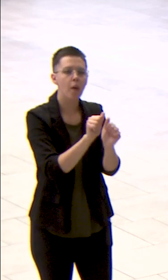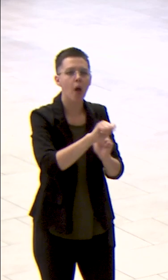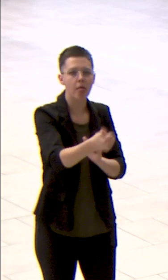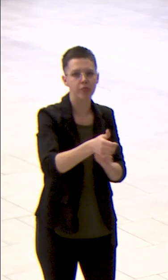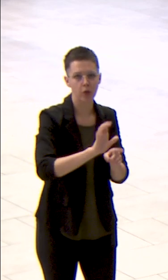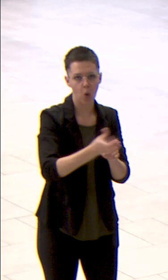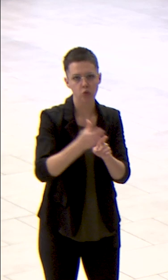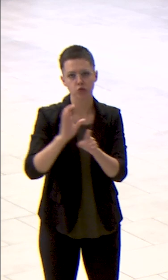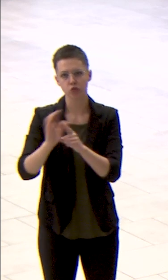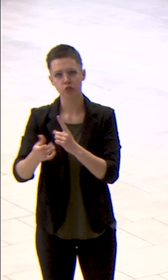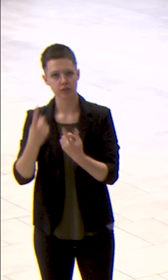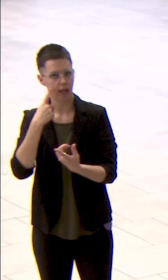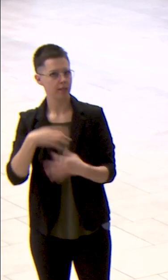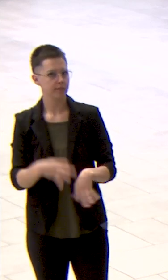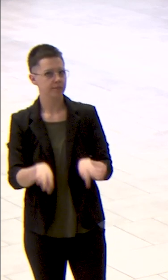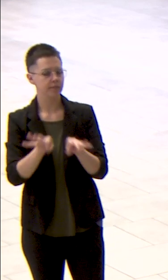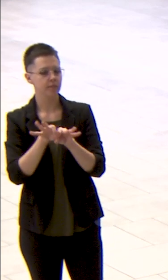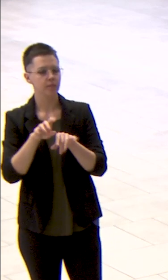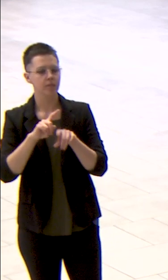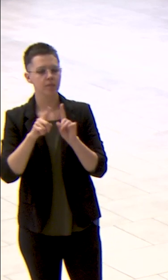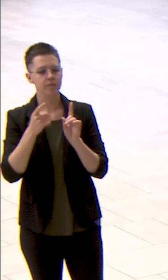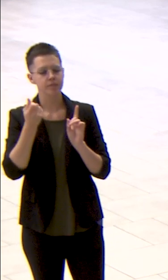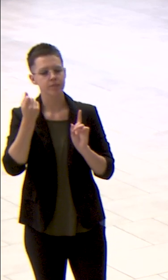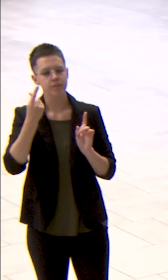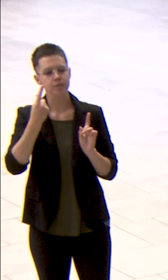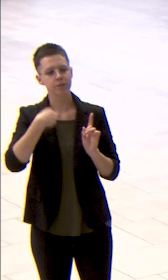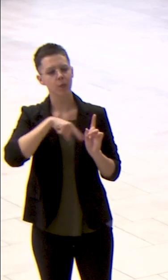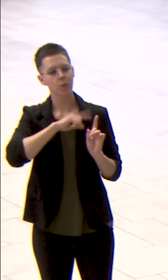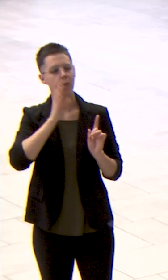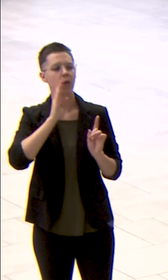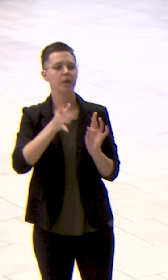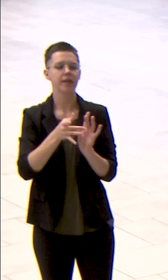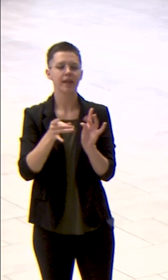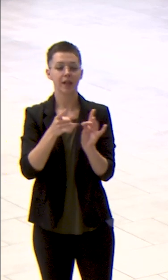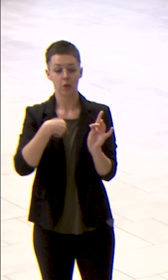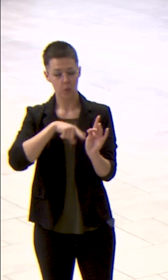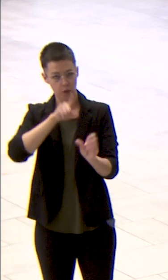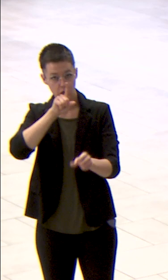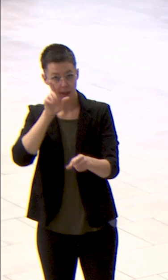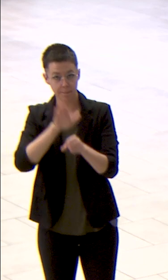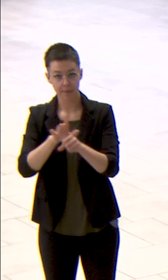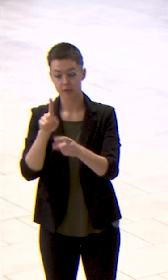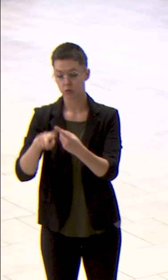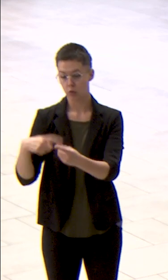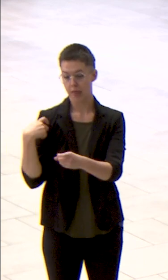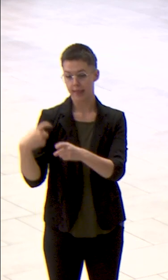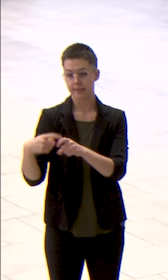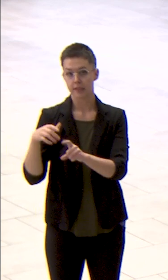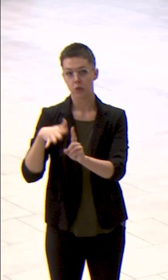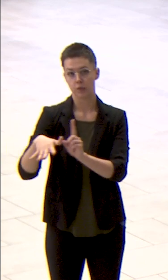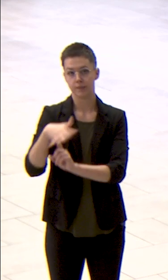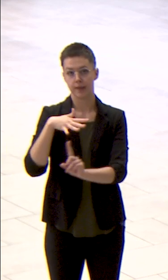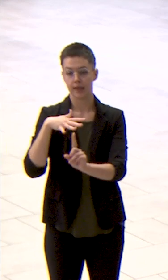think that there is resonance there. We are, you know, we do say we're very committed to the Latino space and not for it to